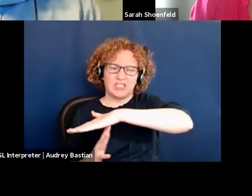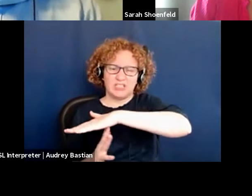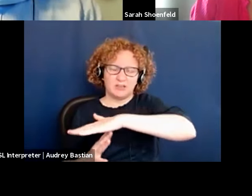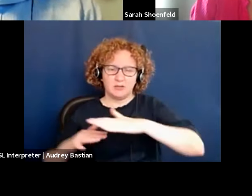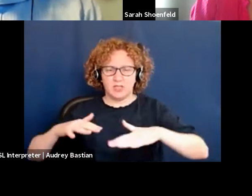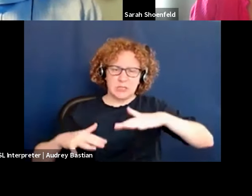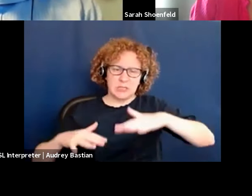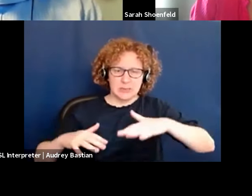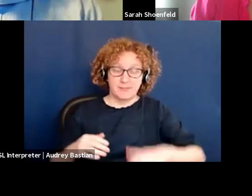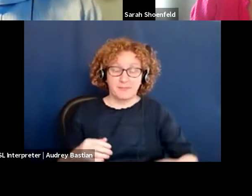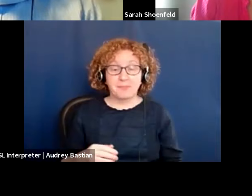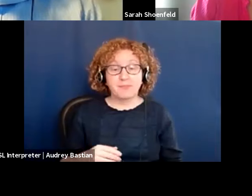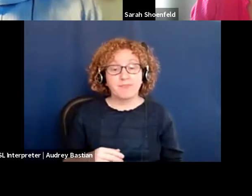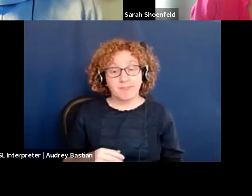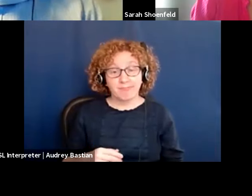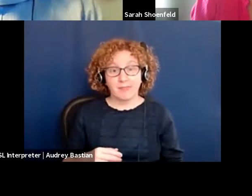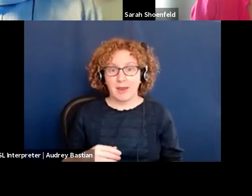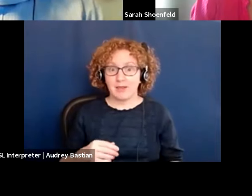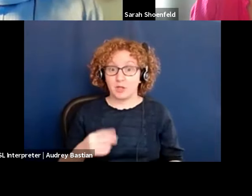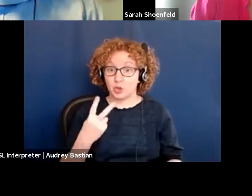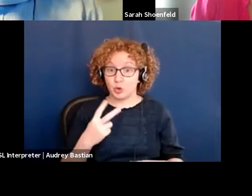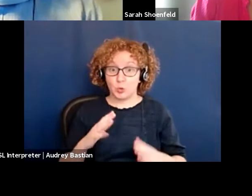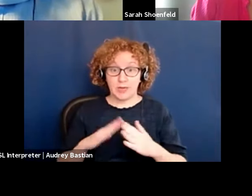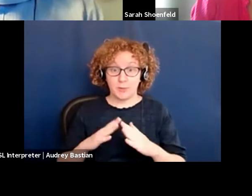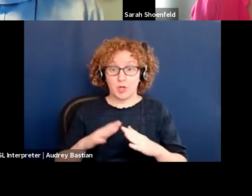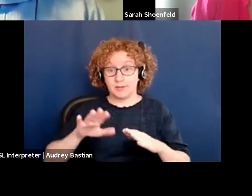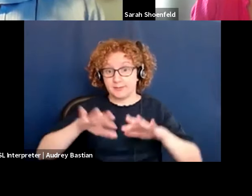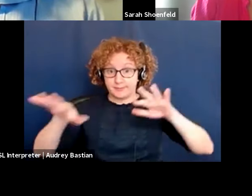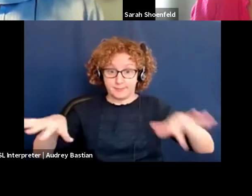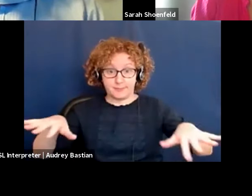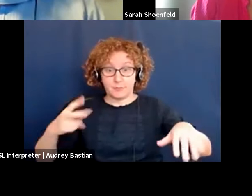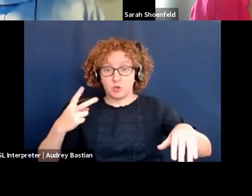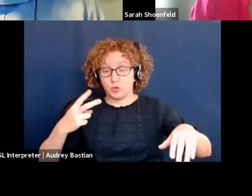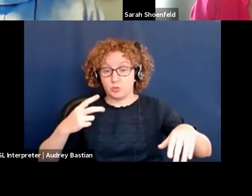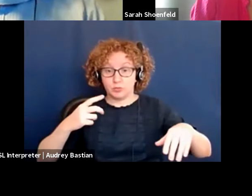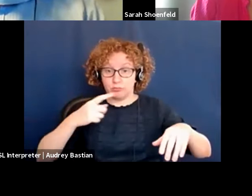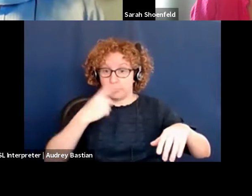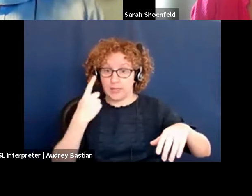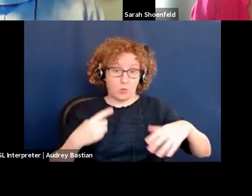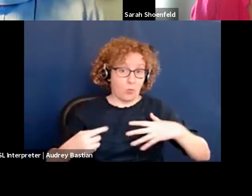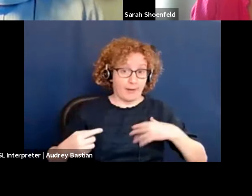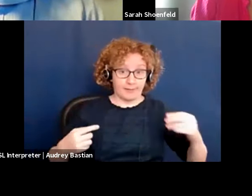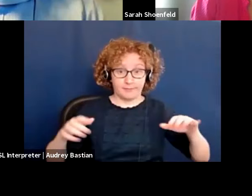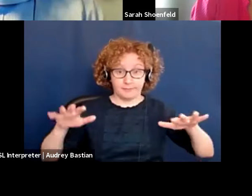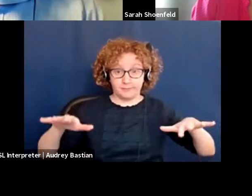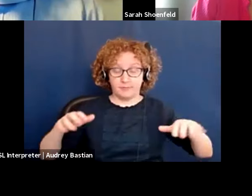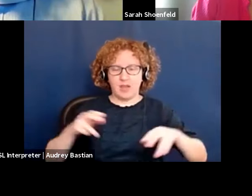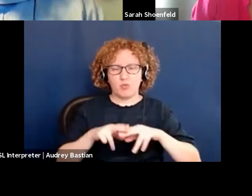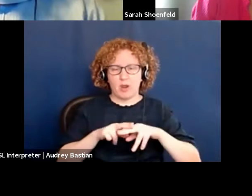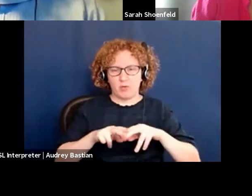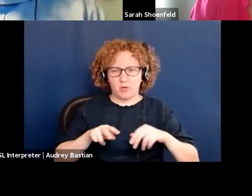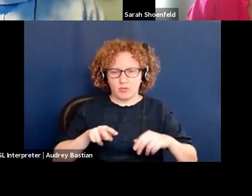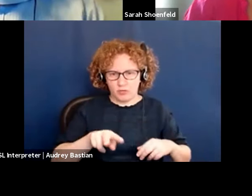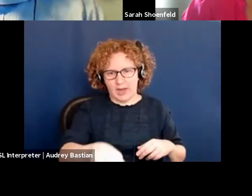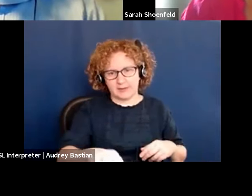the two neighborhoods was that bridge over the railroad tracks. And as I understand it, when I was